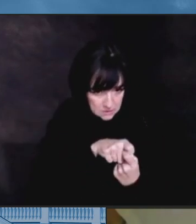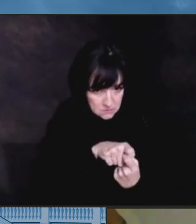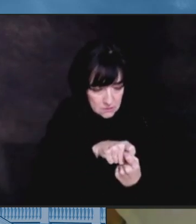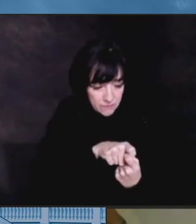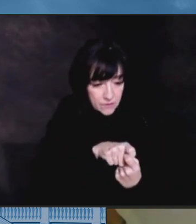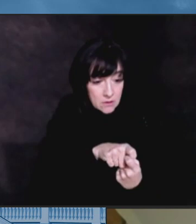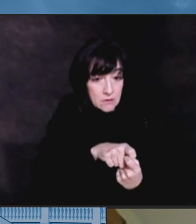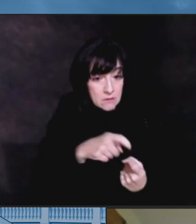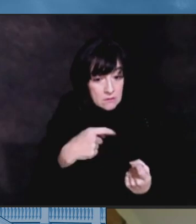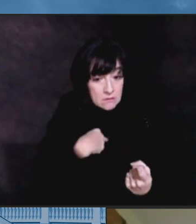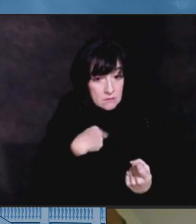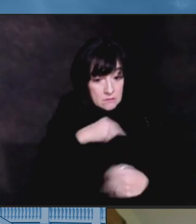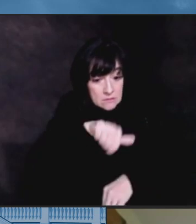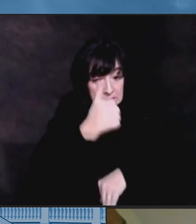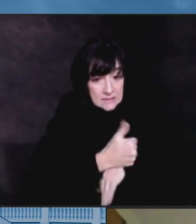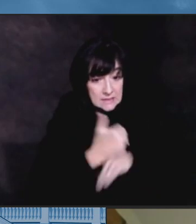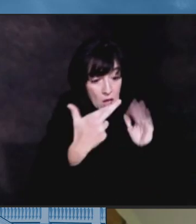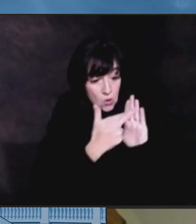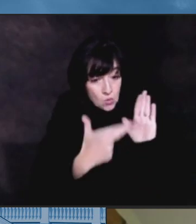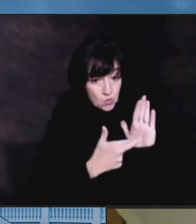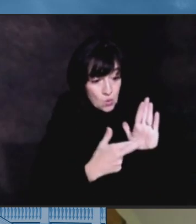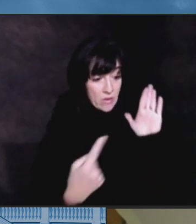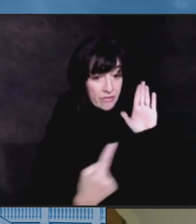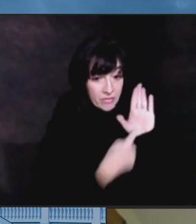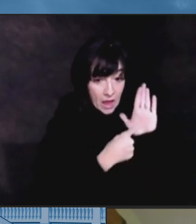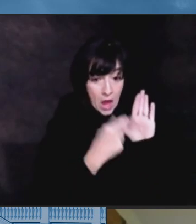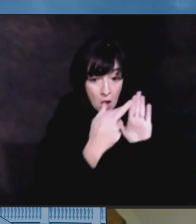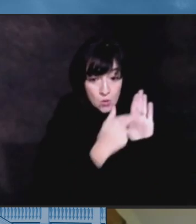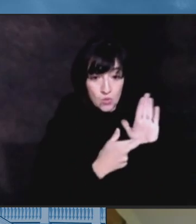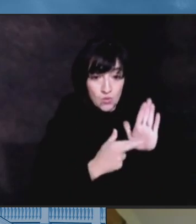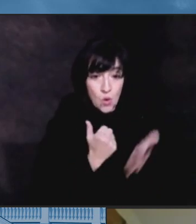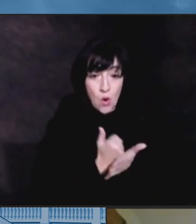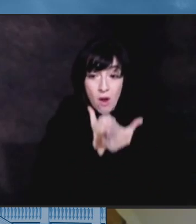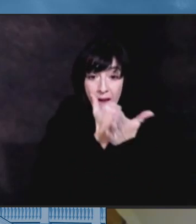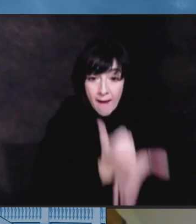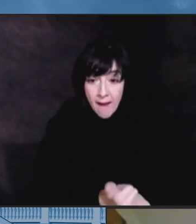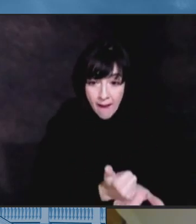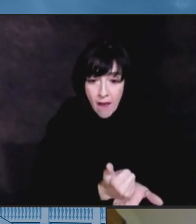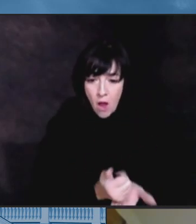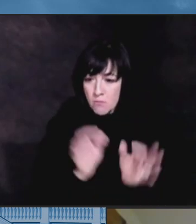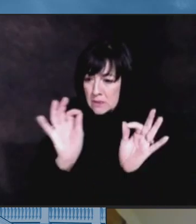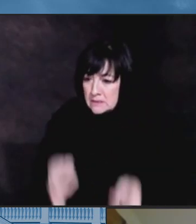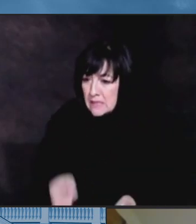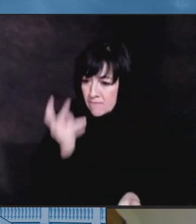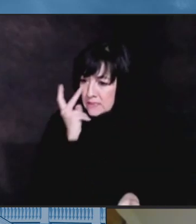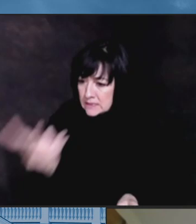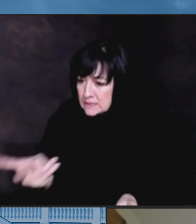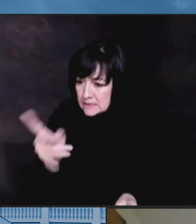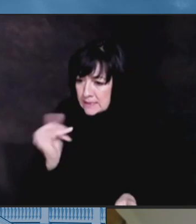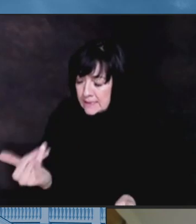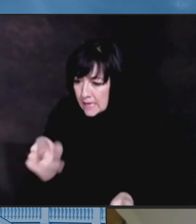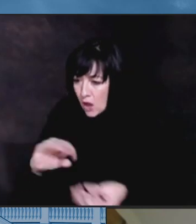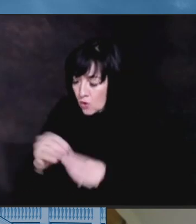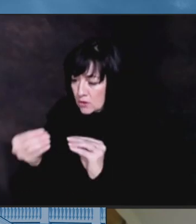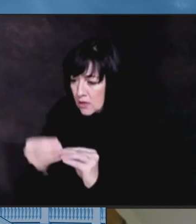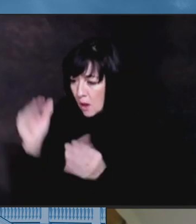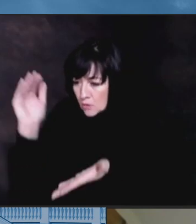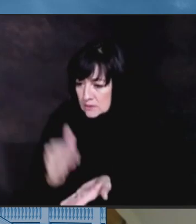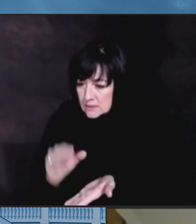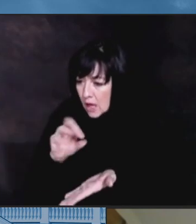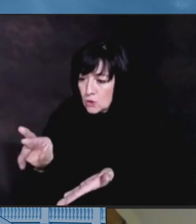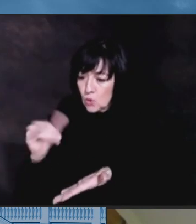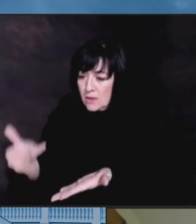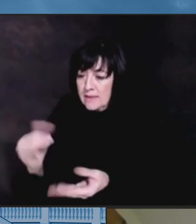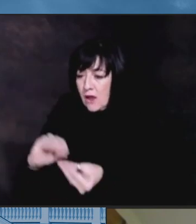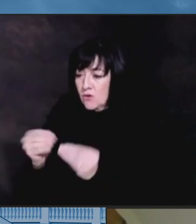result in the effect that we want. And that's much more difficult to do. We have been much more targeted.